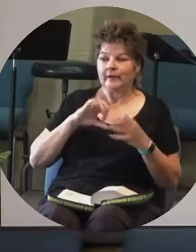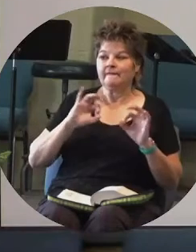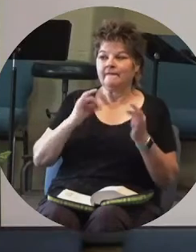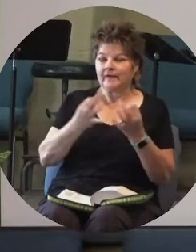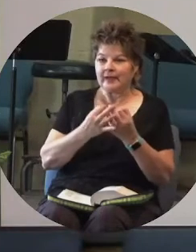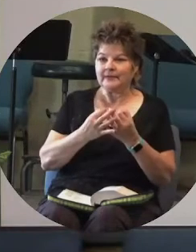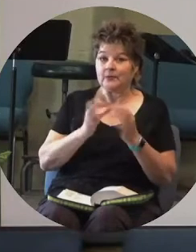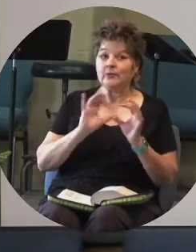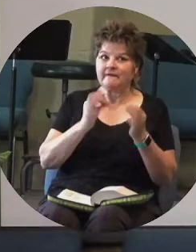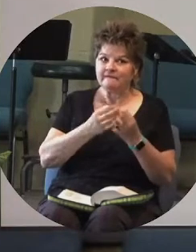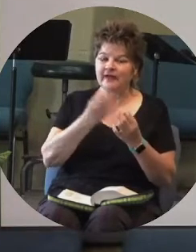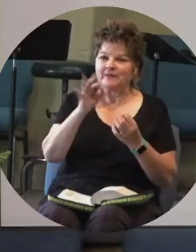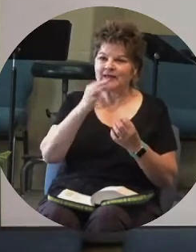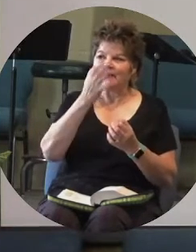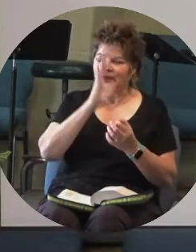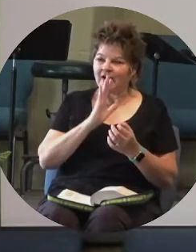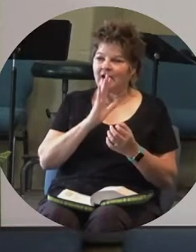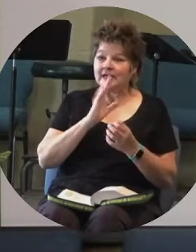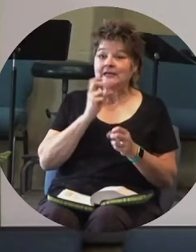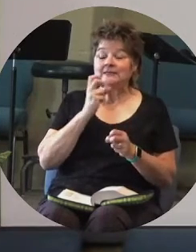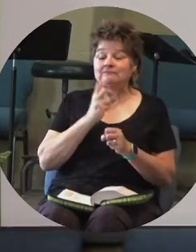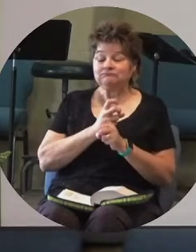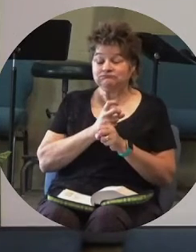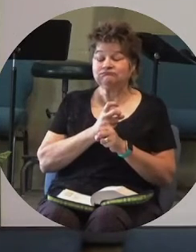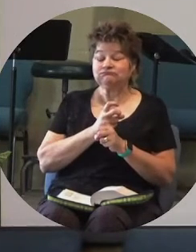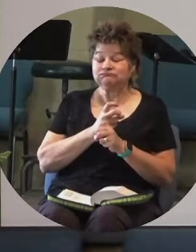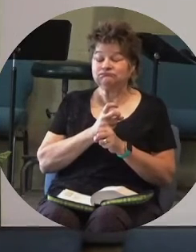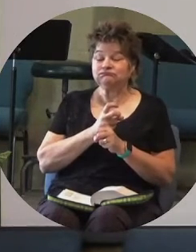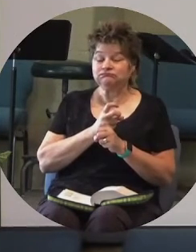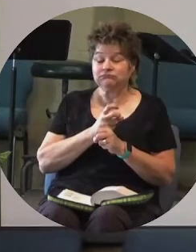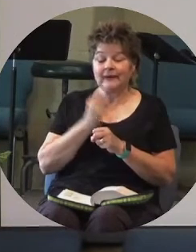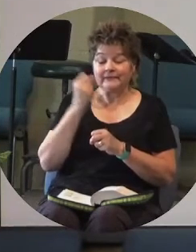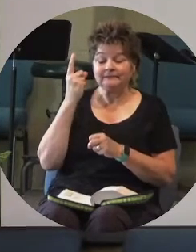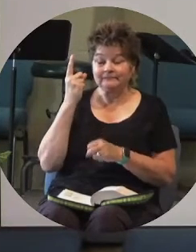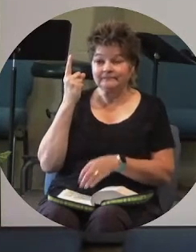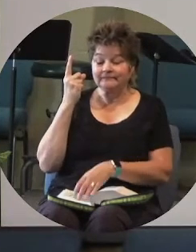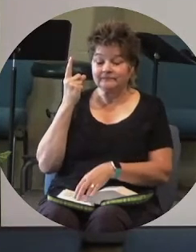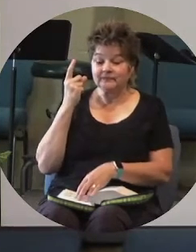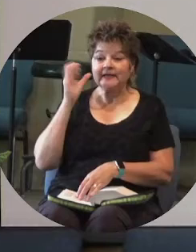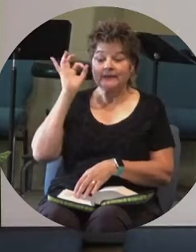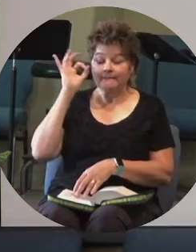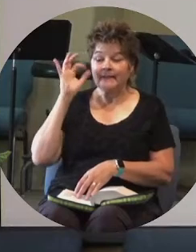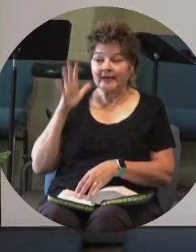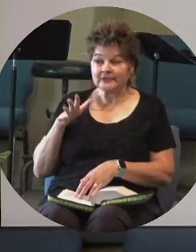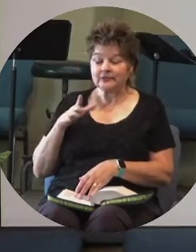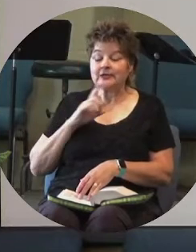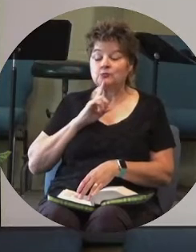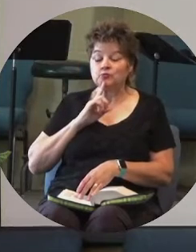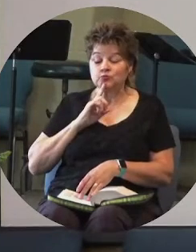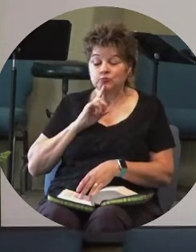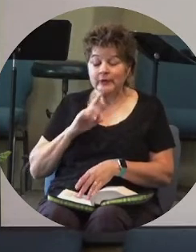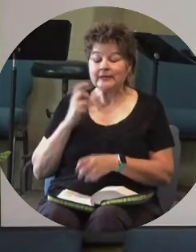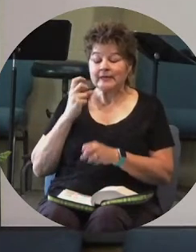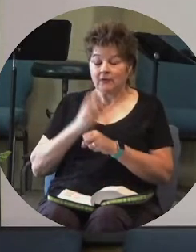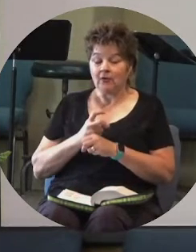We're the family of God. And it's tough. I get it. As a pastor, it's really